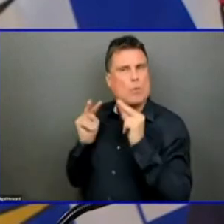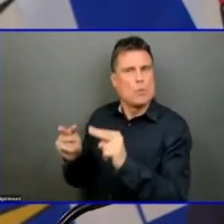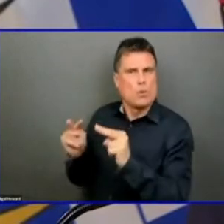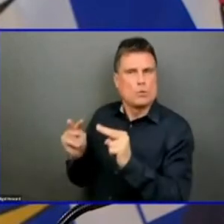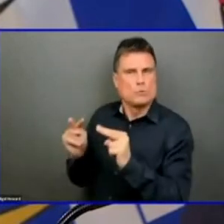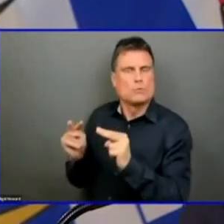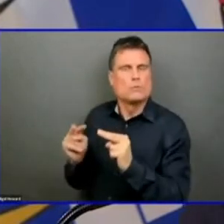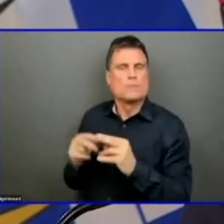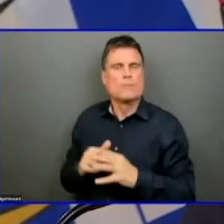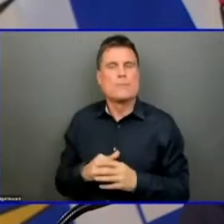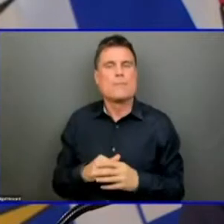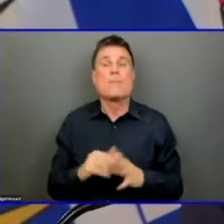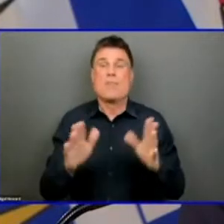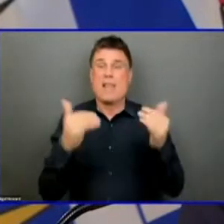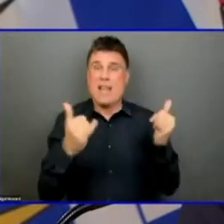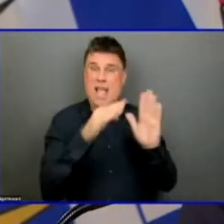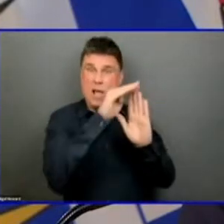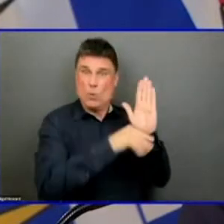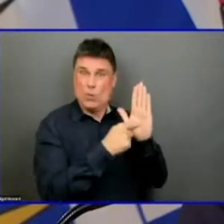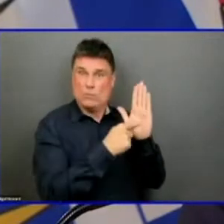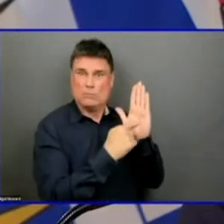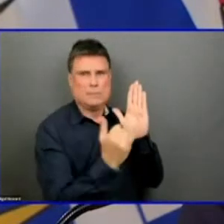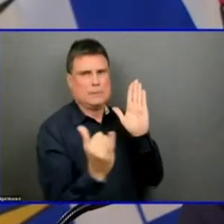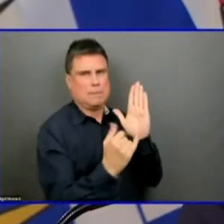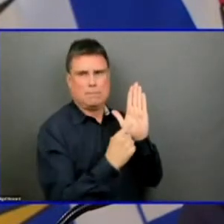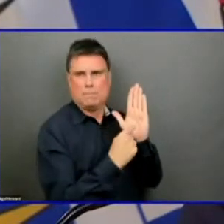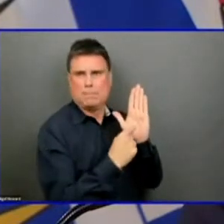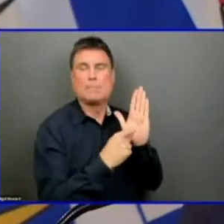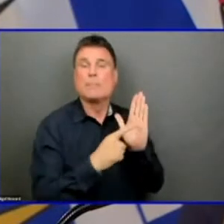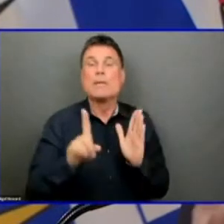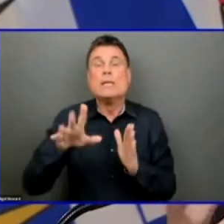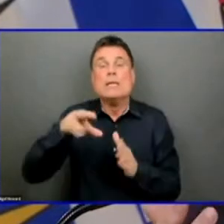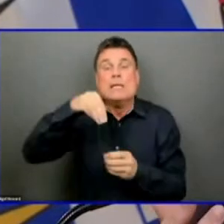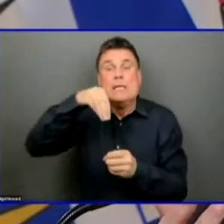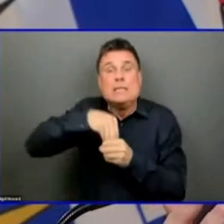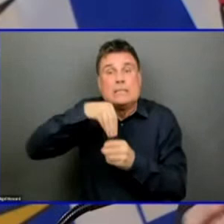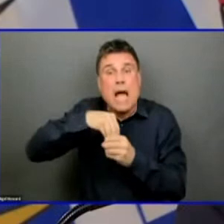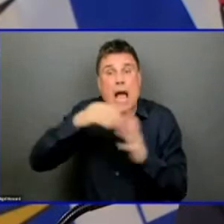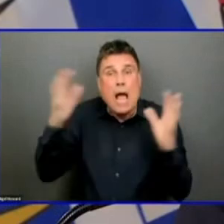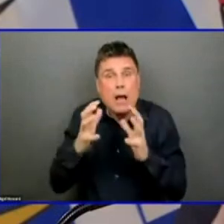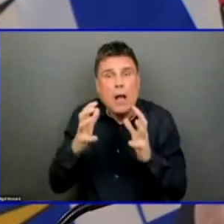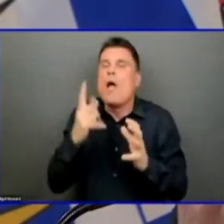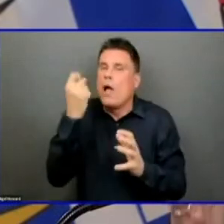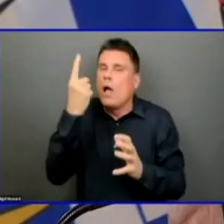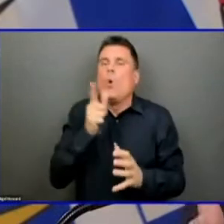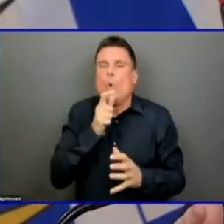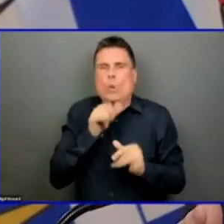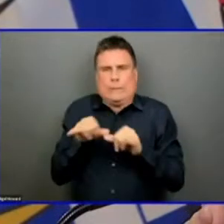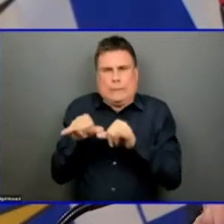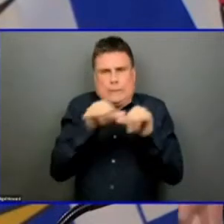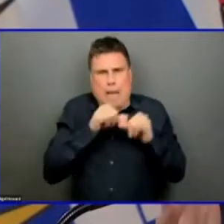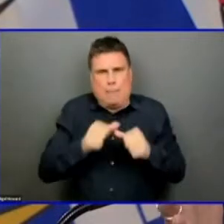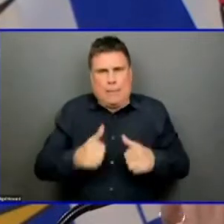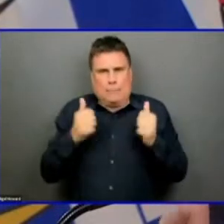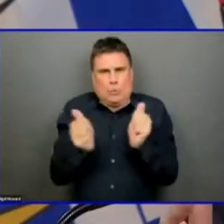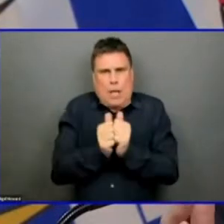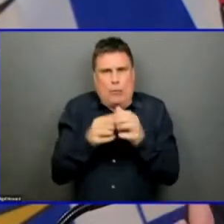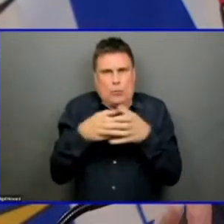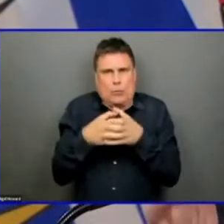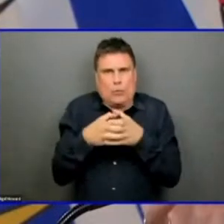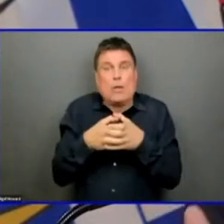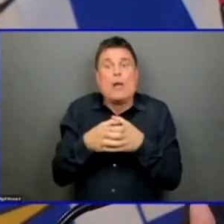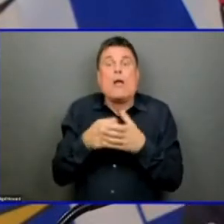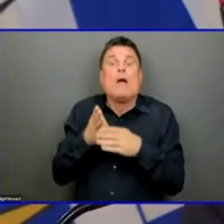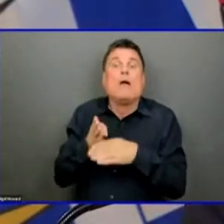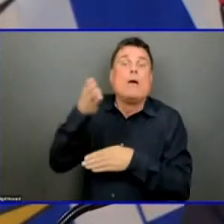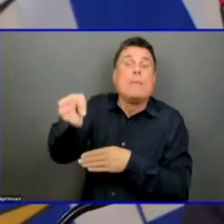household only. We have restrictions on numbers of people who can be in a business. We have COVID safety plans that work,